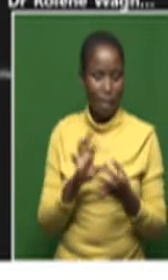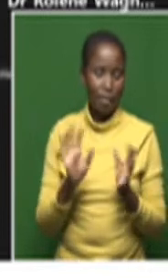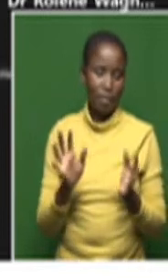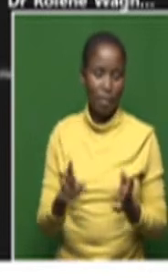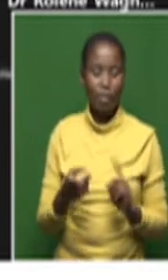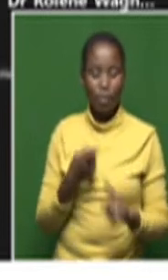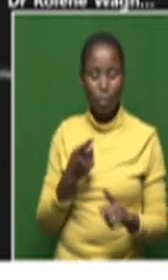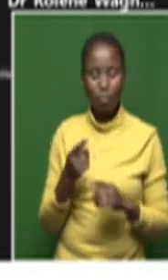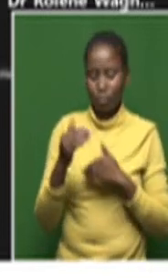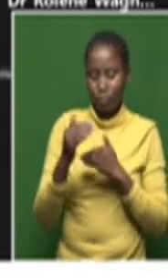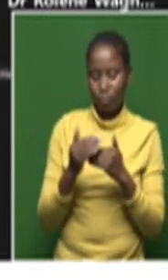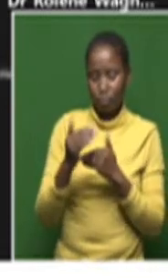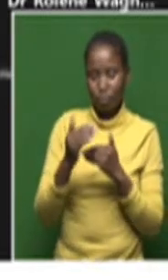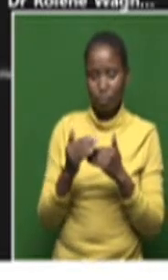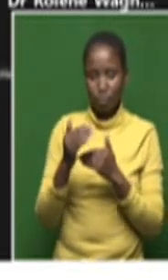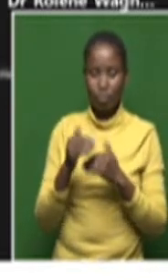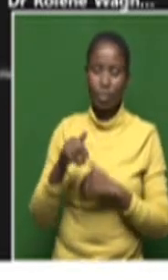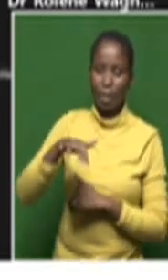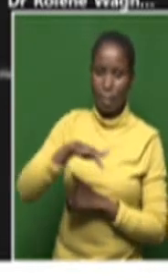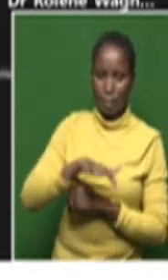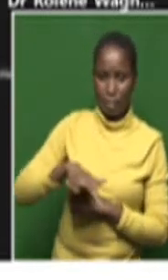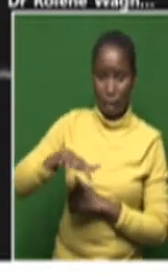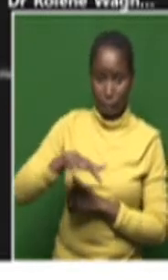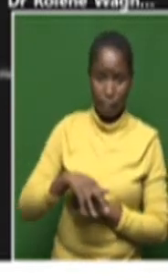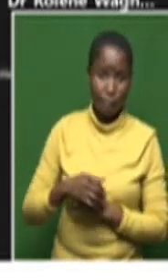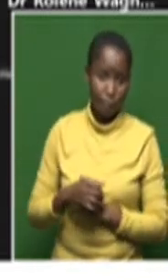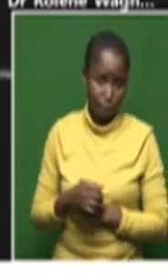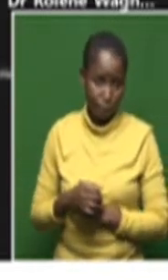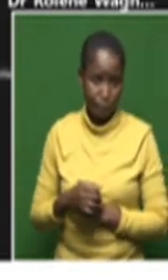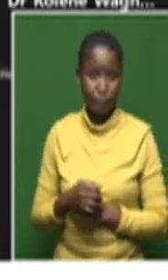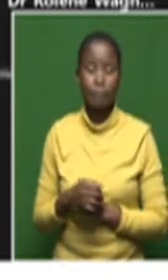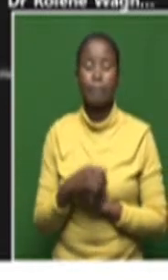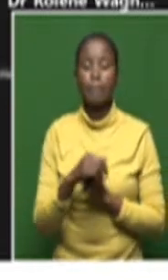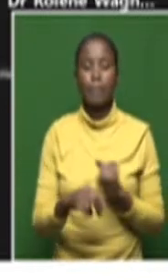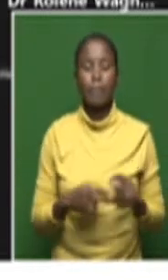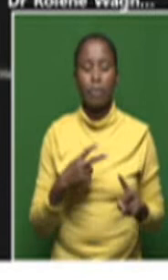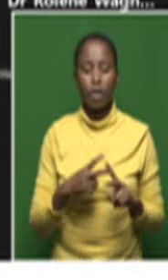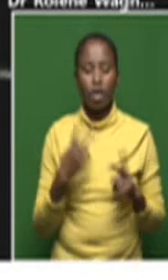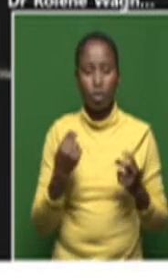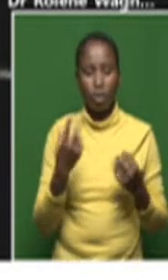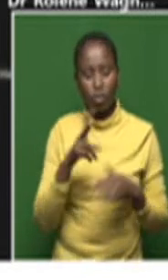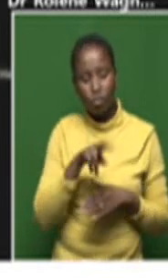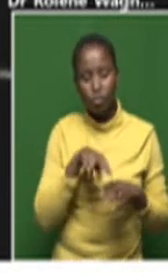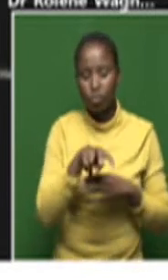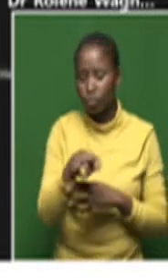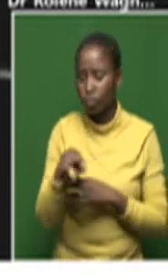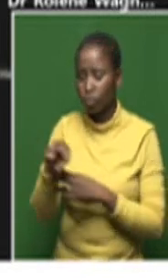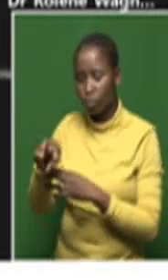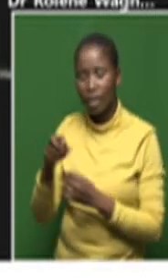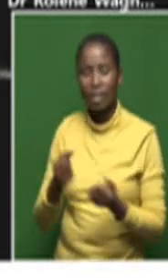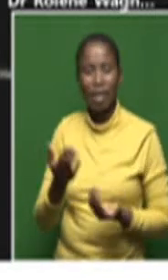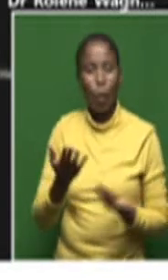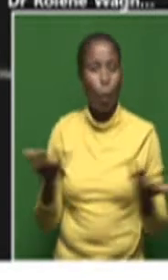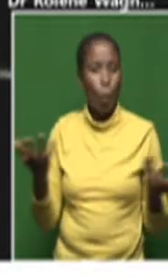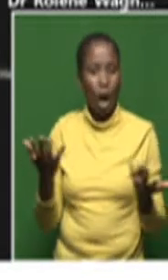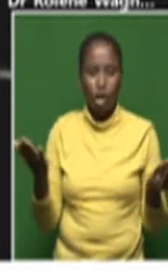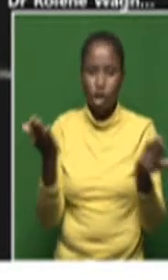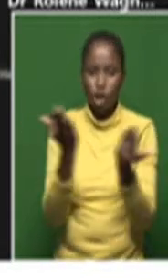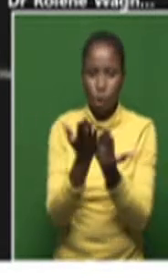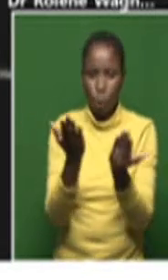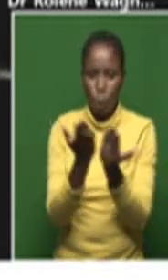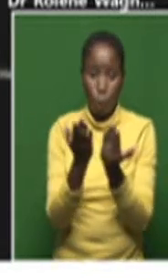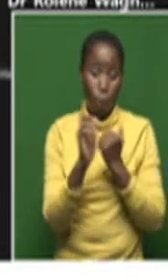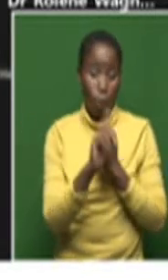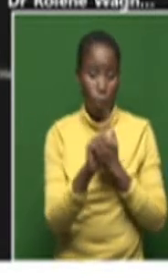nearest facility. And then the other area where we did outreach services was at our schools. There was a big drive